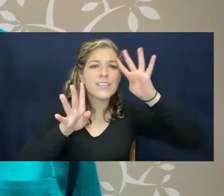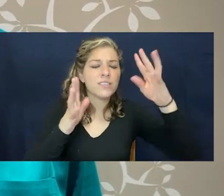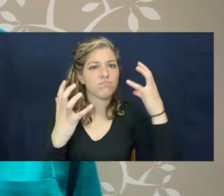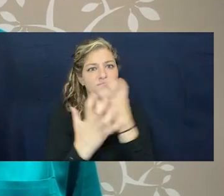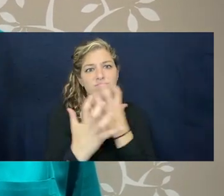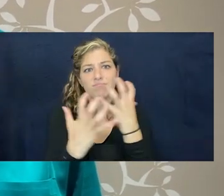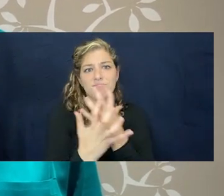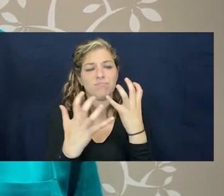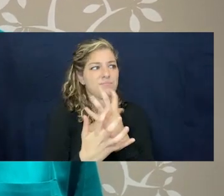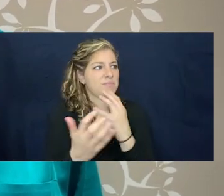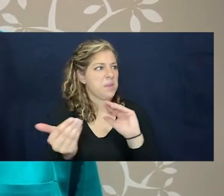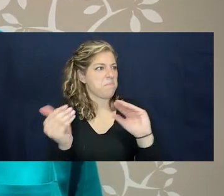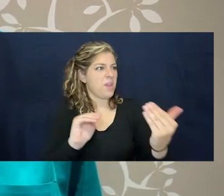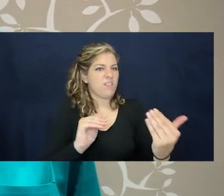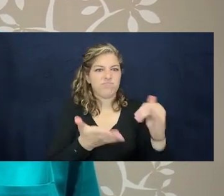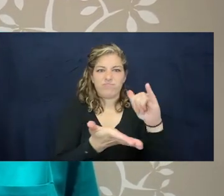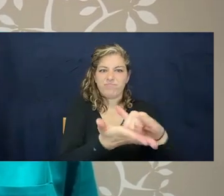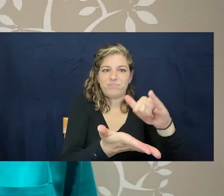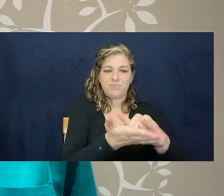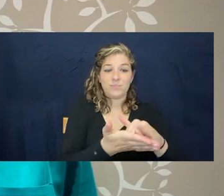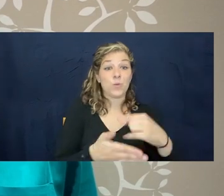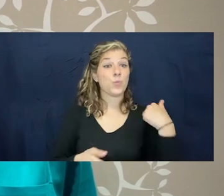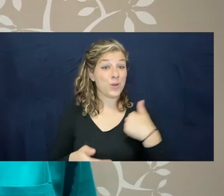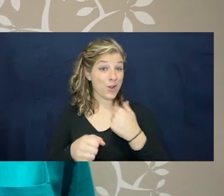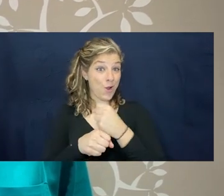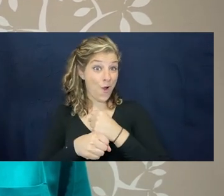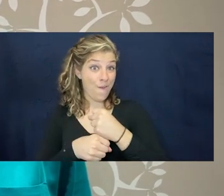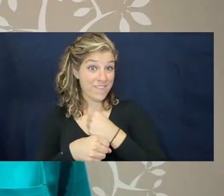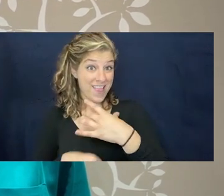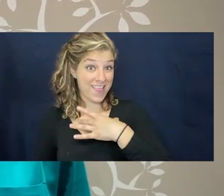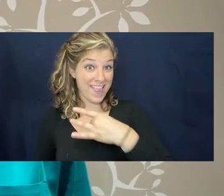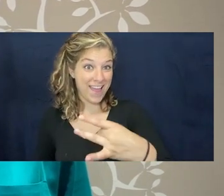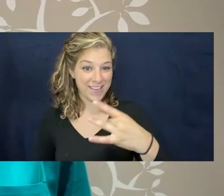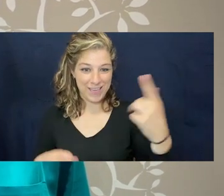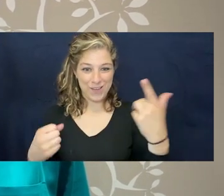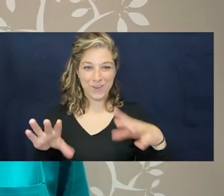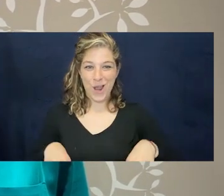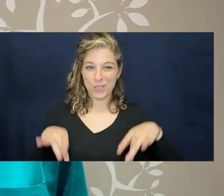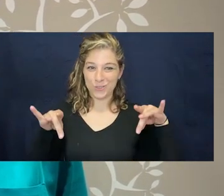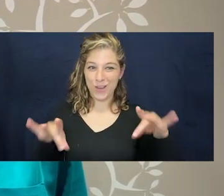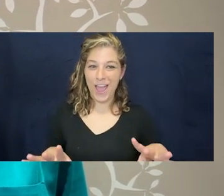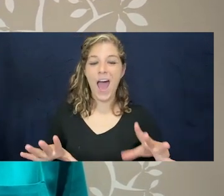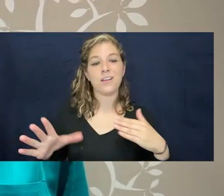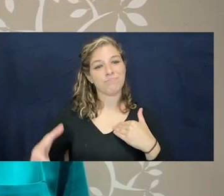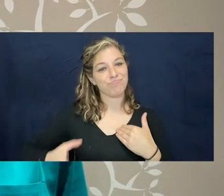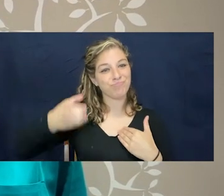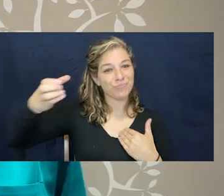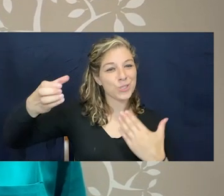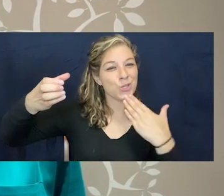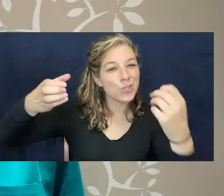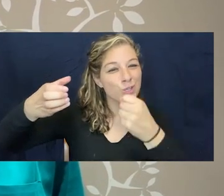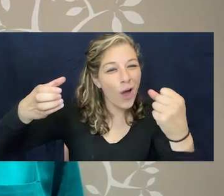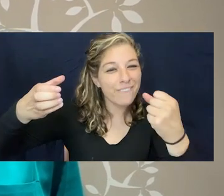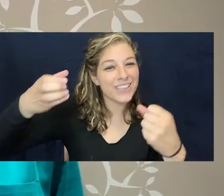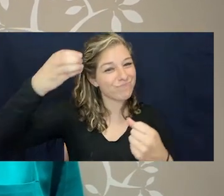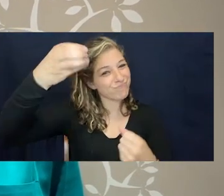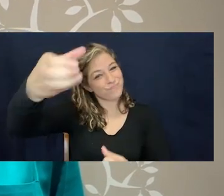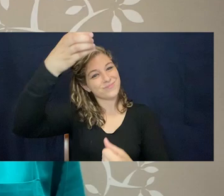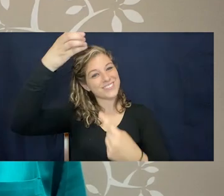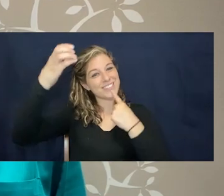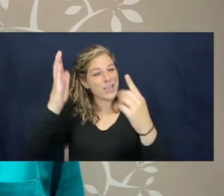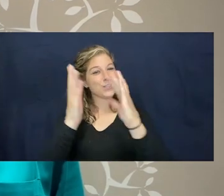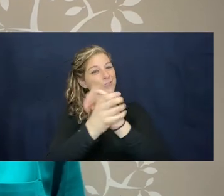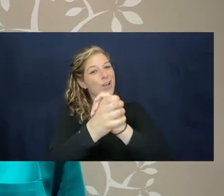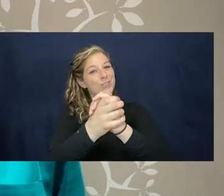is amazing. The dignity and respect that you afford people and the creativity is unparalleled. We're a coffee culture here in